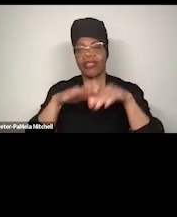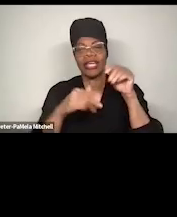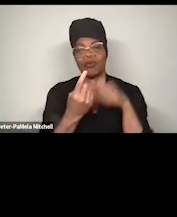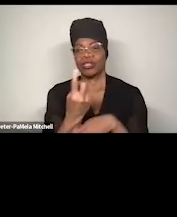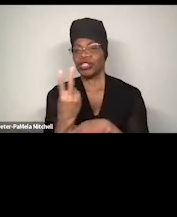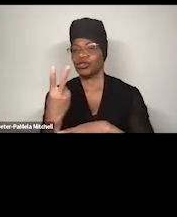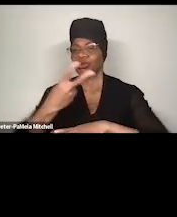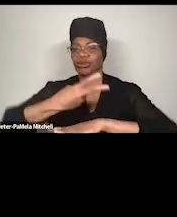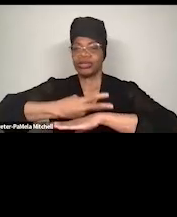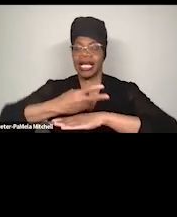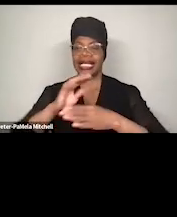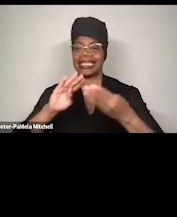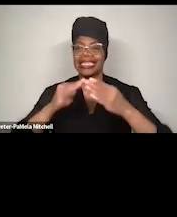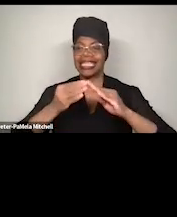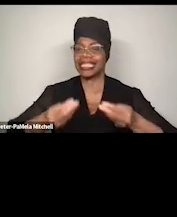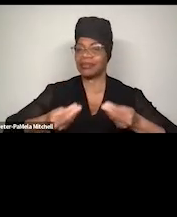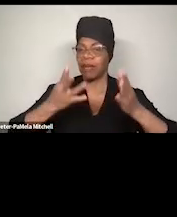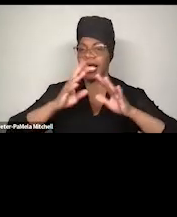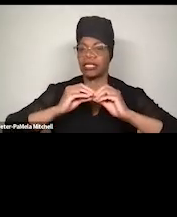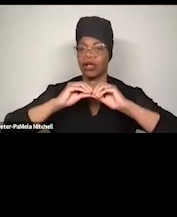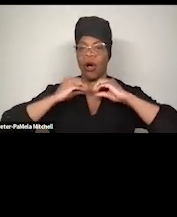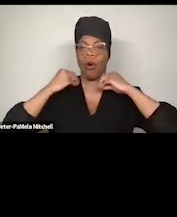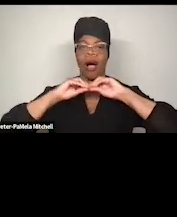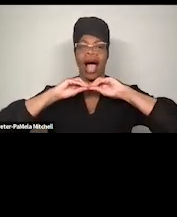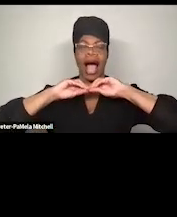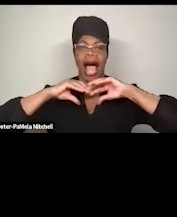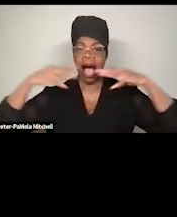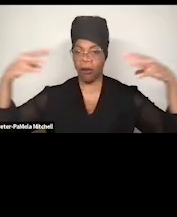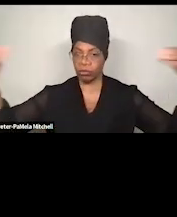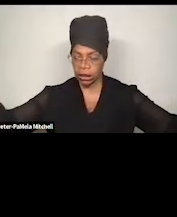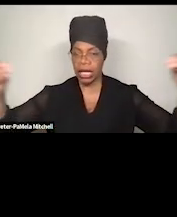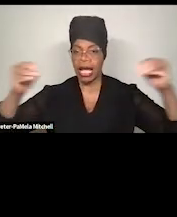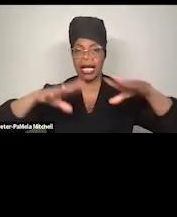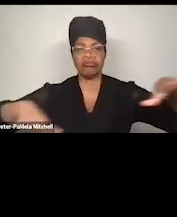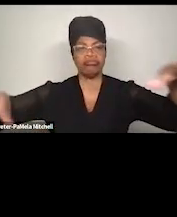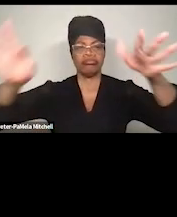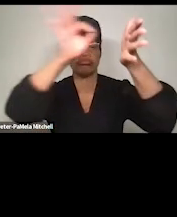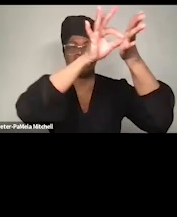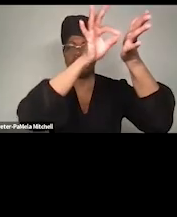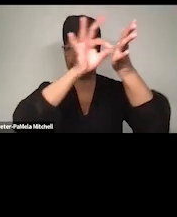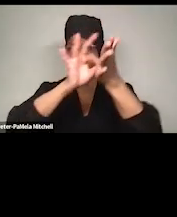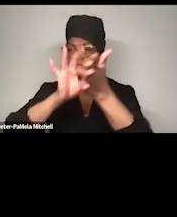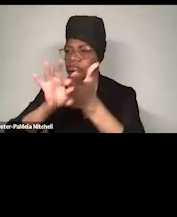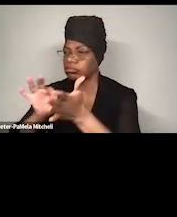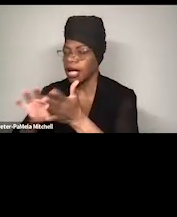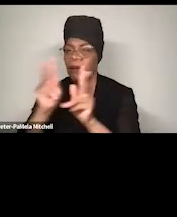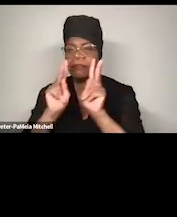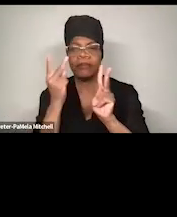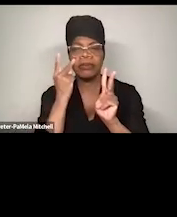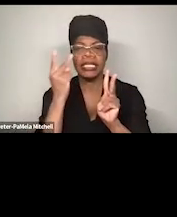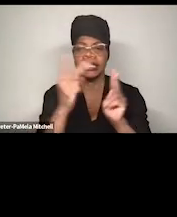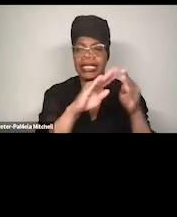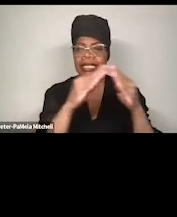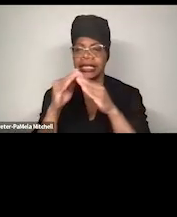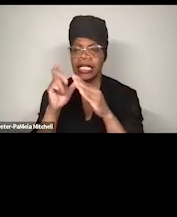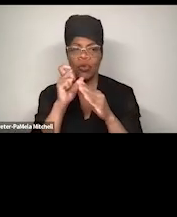cities will actually go out and try to visually count the number of folks that they see who are appearing to be experiencing homelessness.